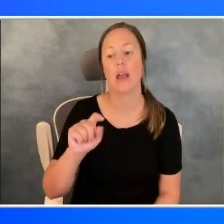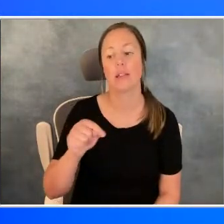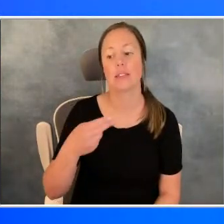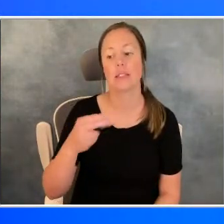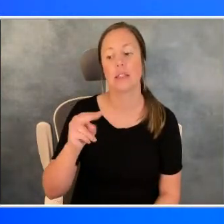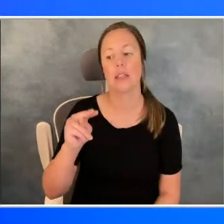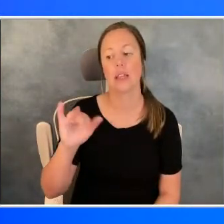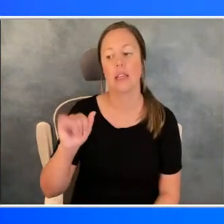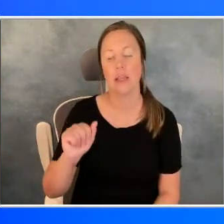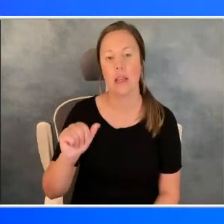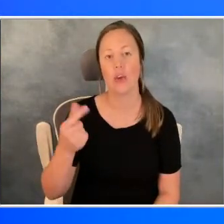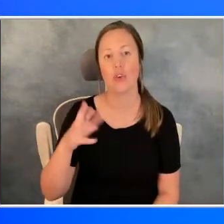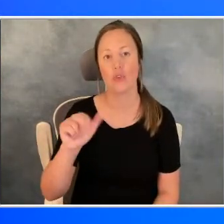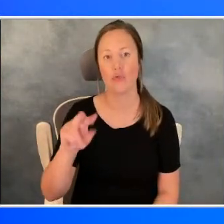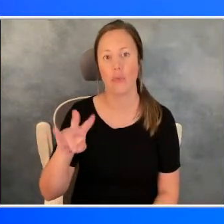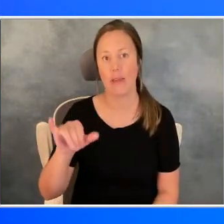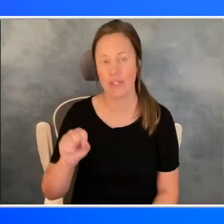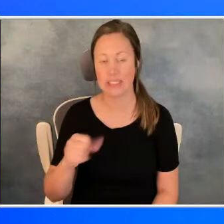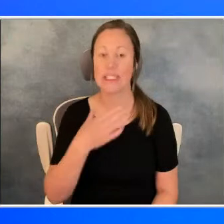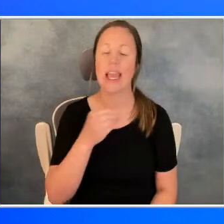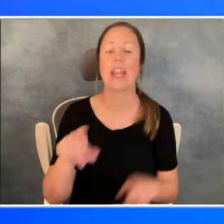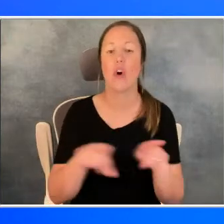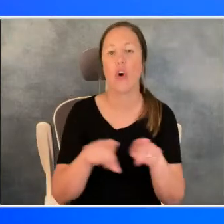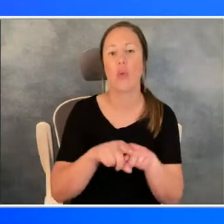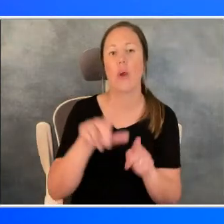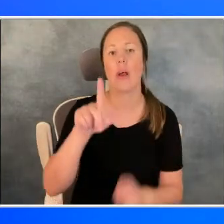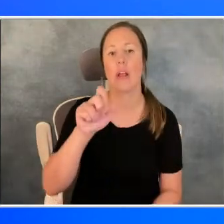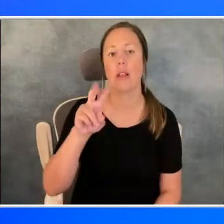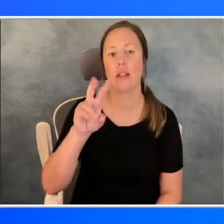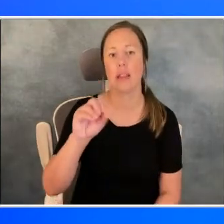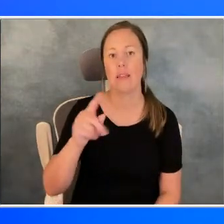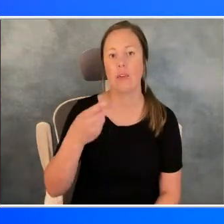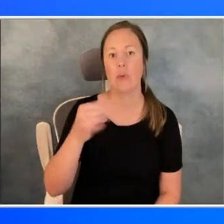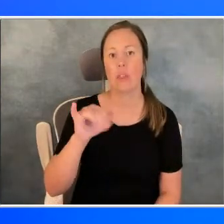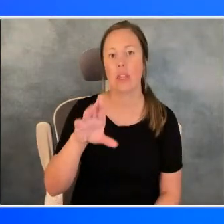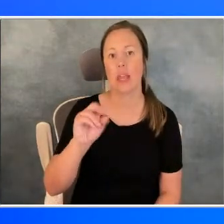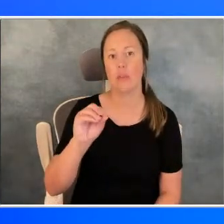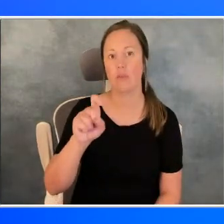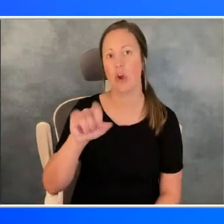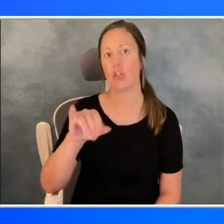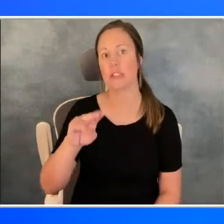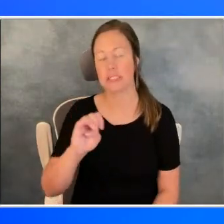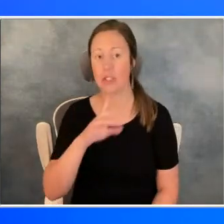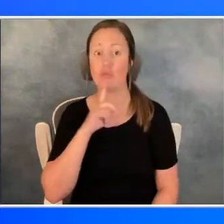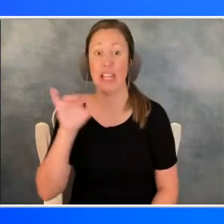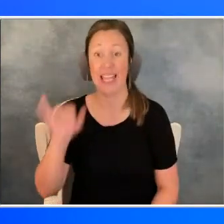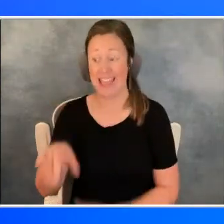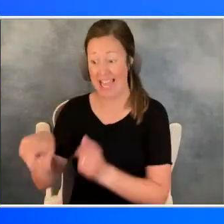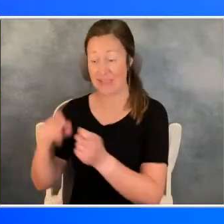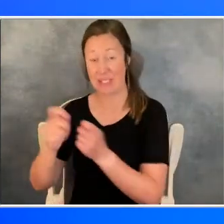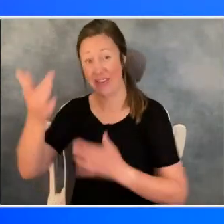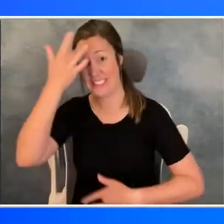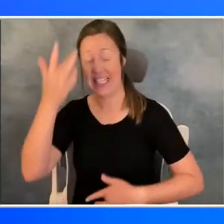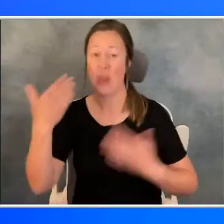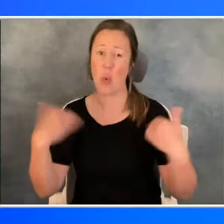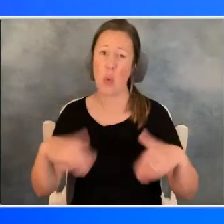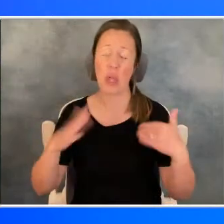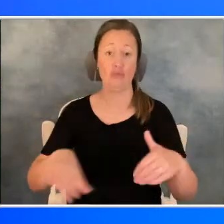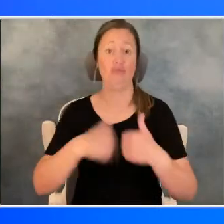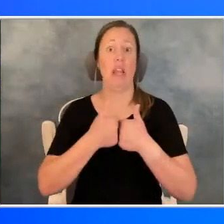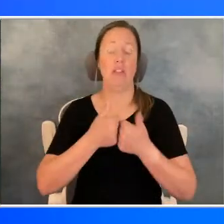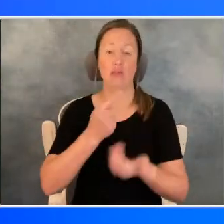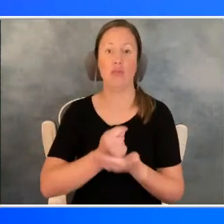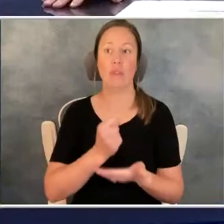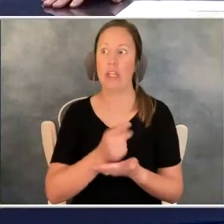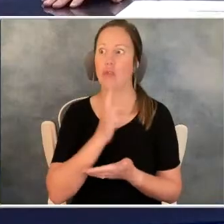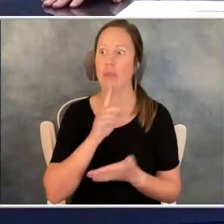levothyroxine. So myasthenia gravis is a really difficult disease to treat and very sensitive to therapy. So those things we were talking and about. very